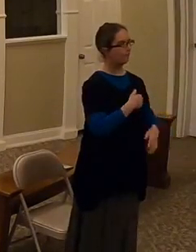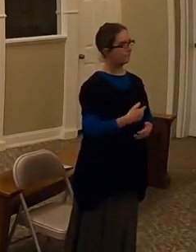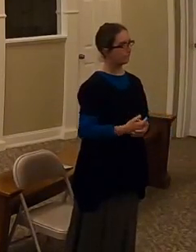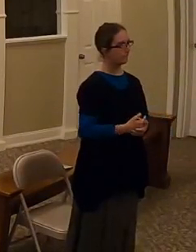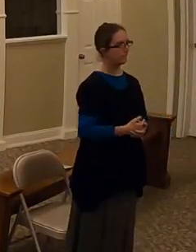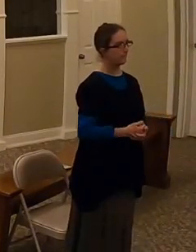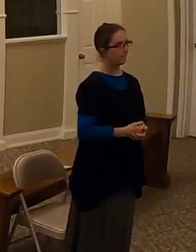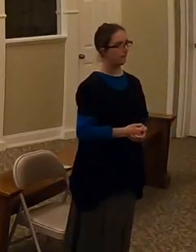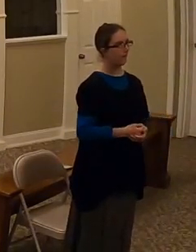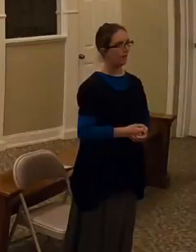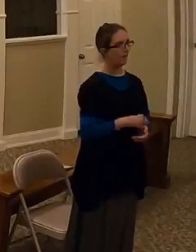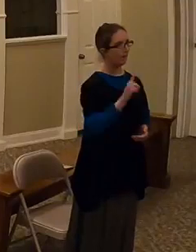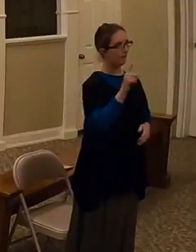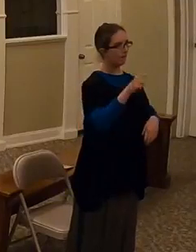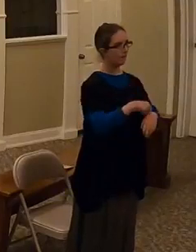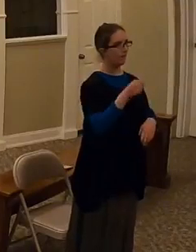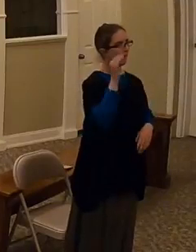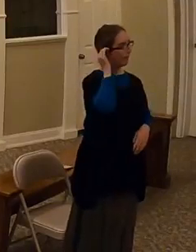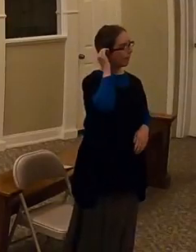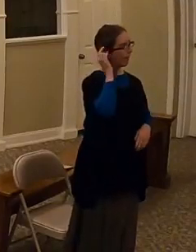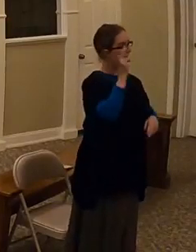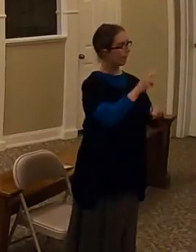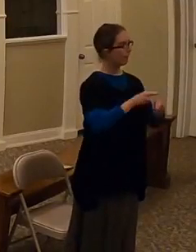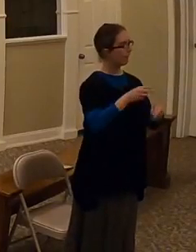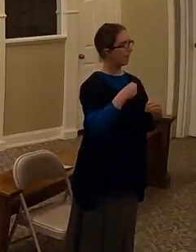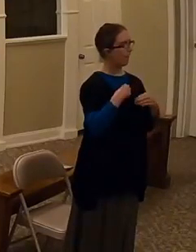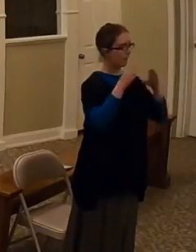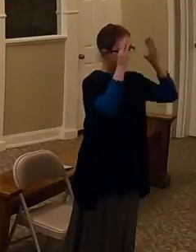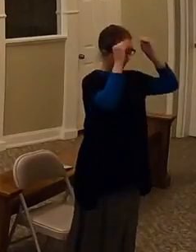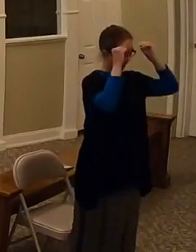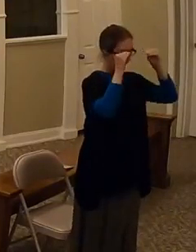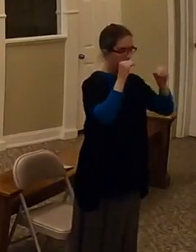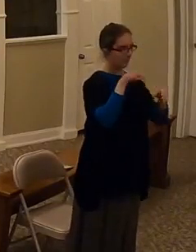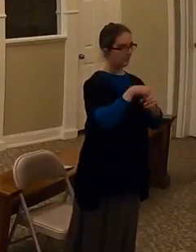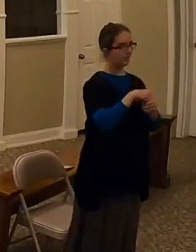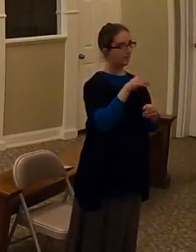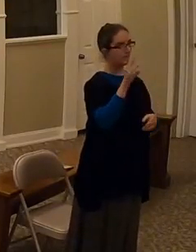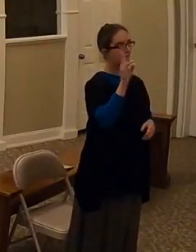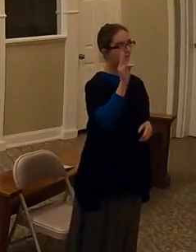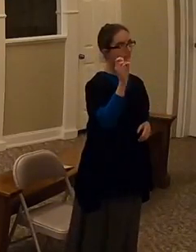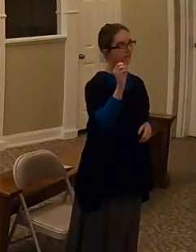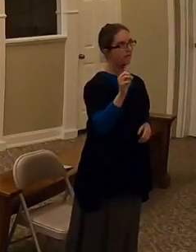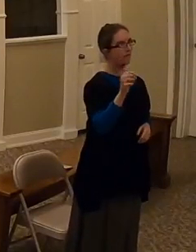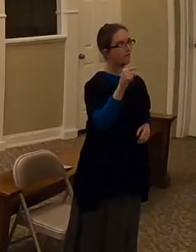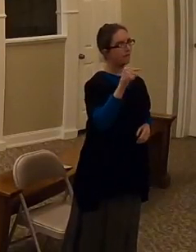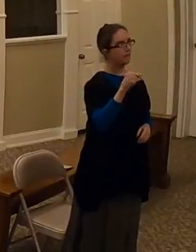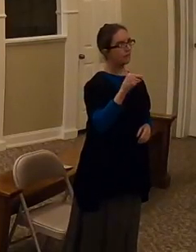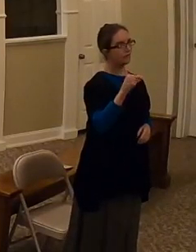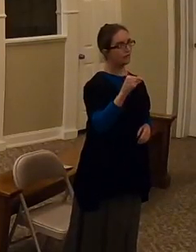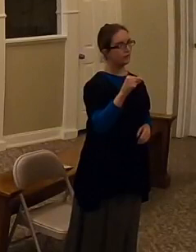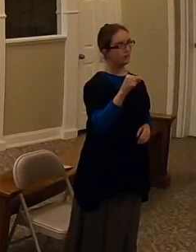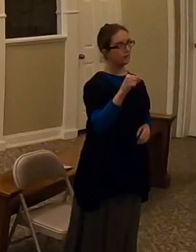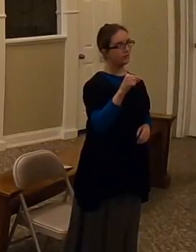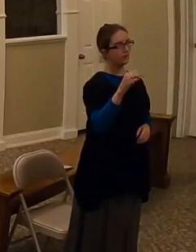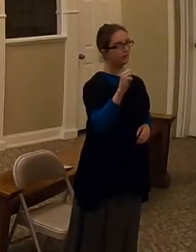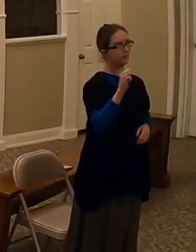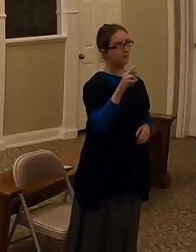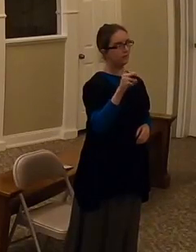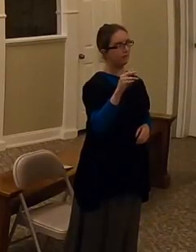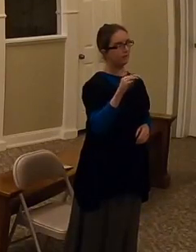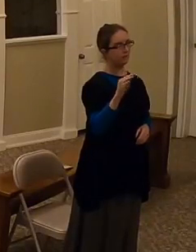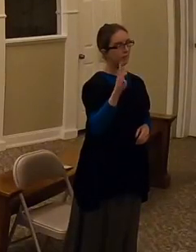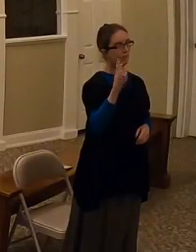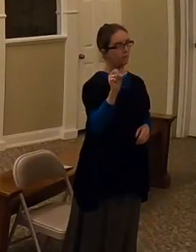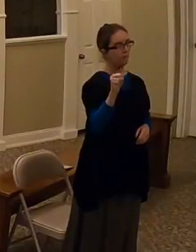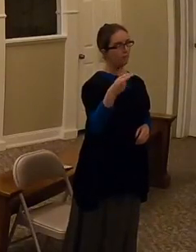Amen. First time I heard it used, and I had been teaching on it since the 70s, was when George Bush Sr. got in